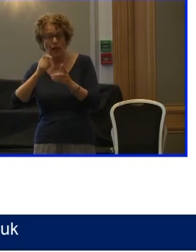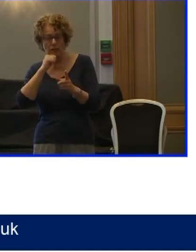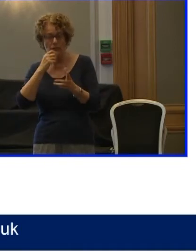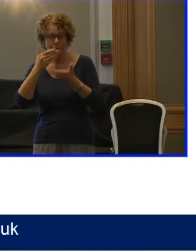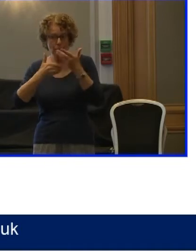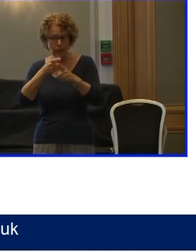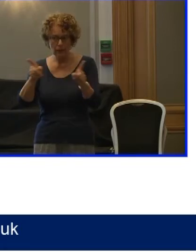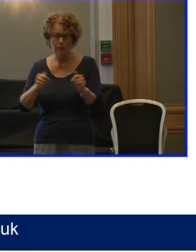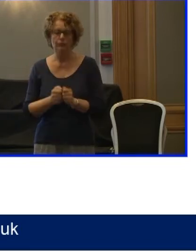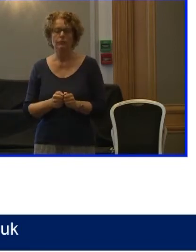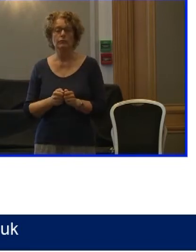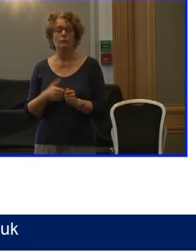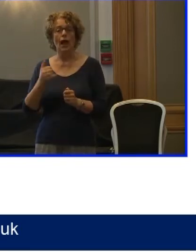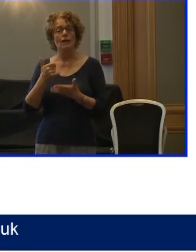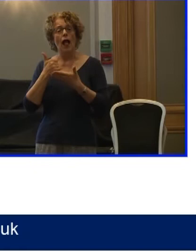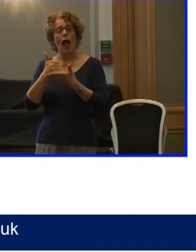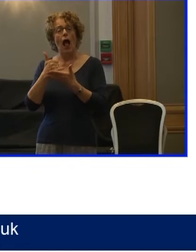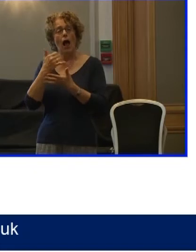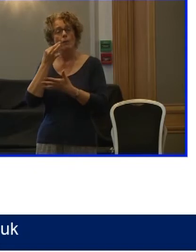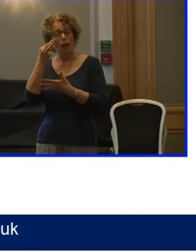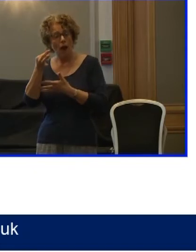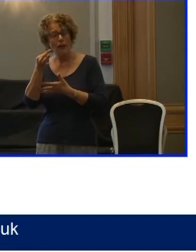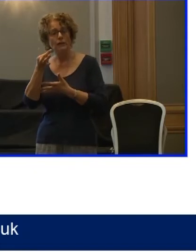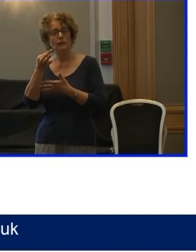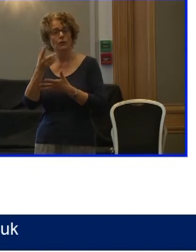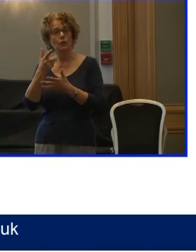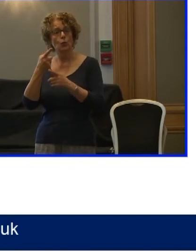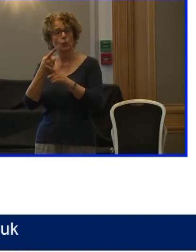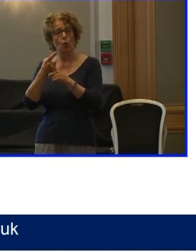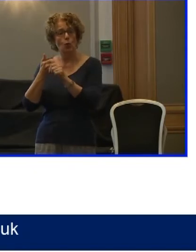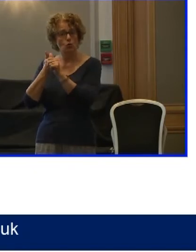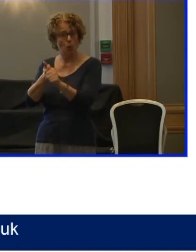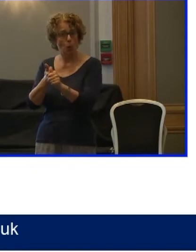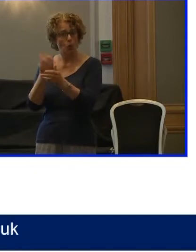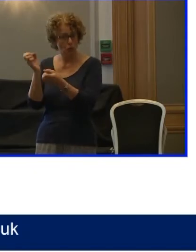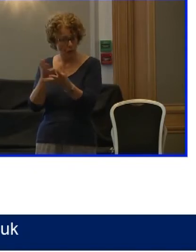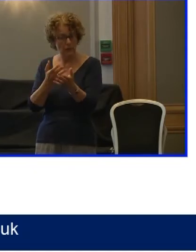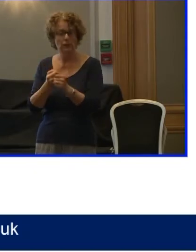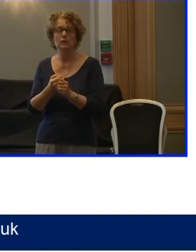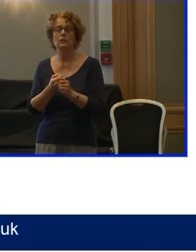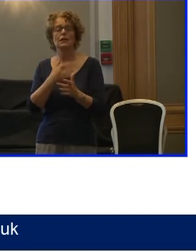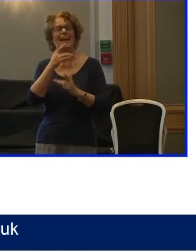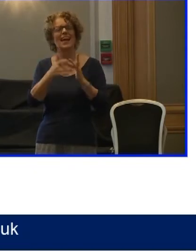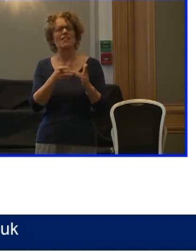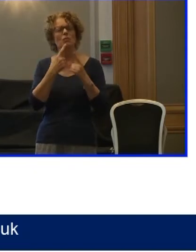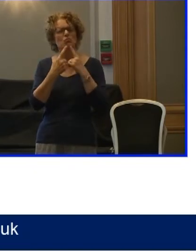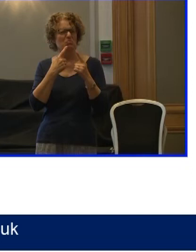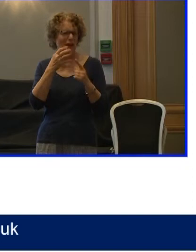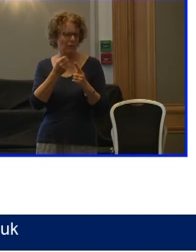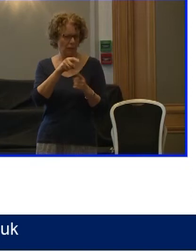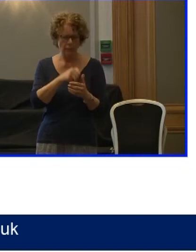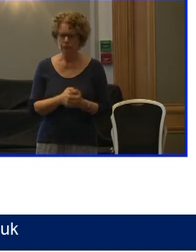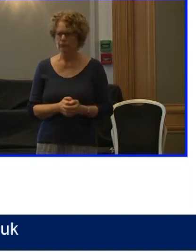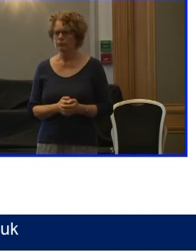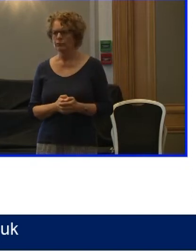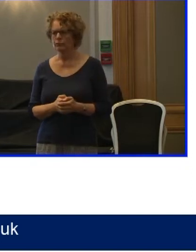have a helpline and talk support services. So the number is on our website and the team have information for you to take away with. And I